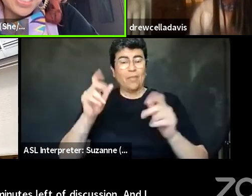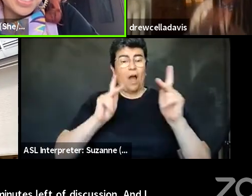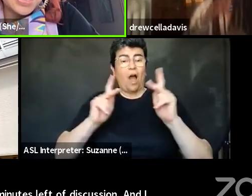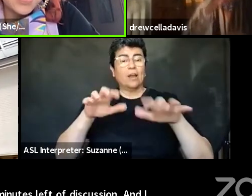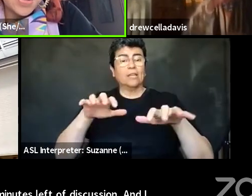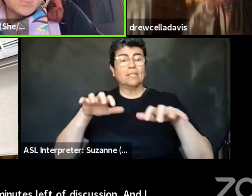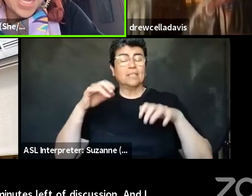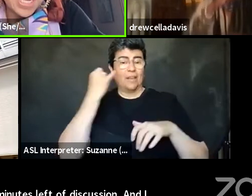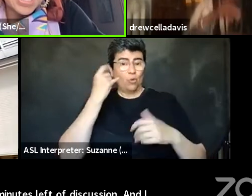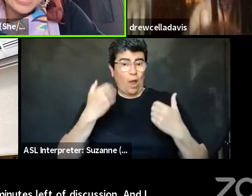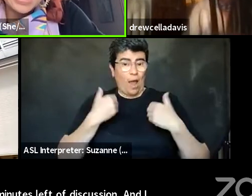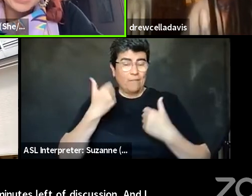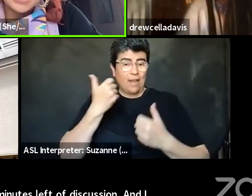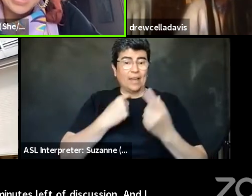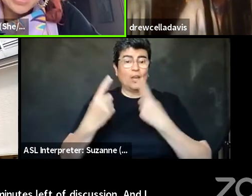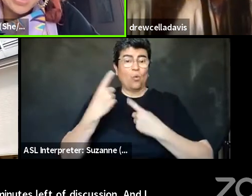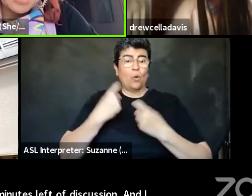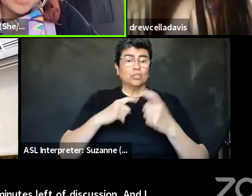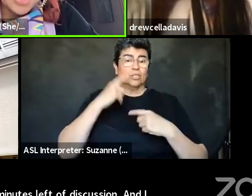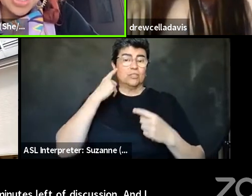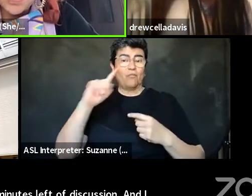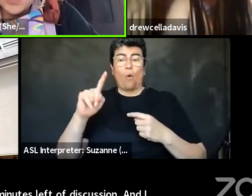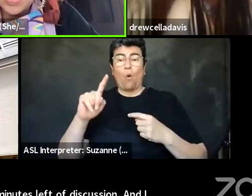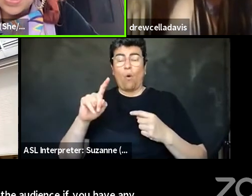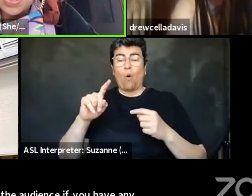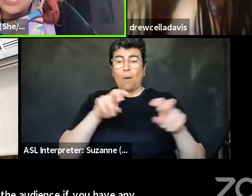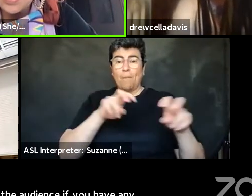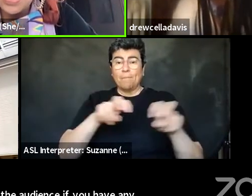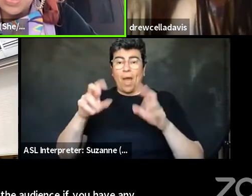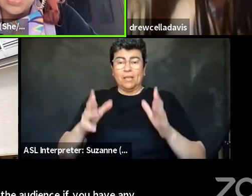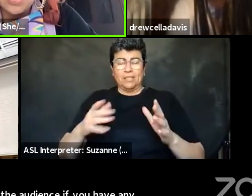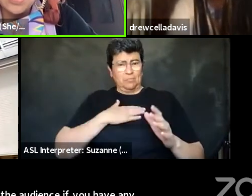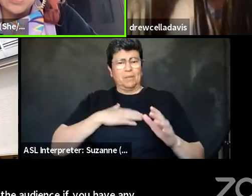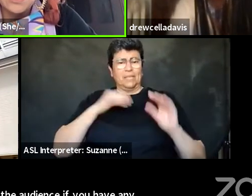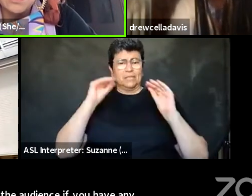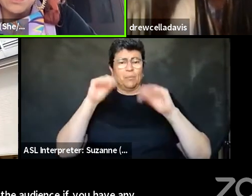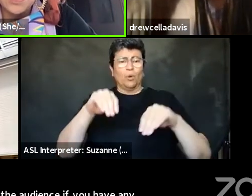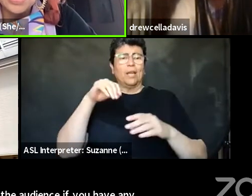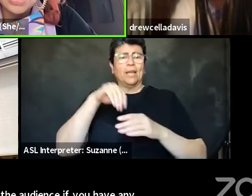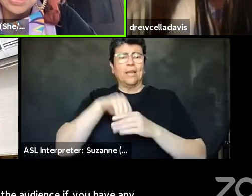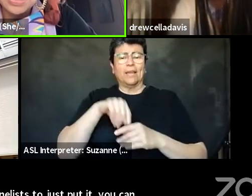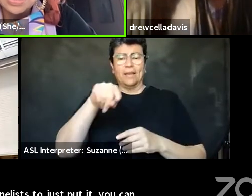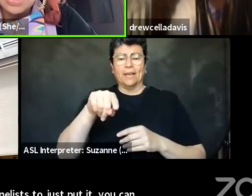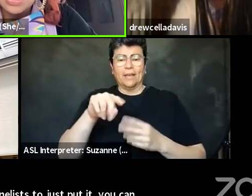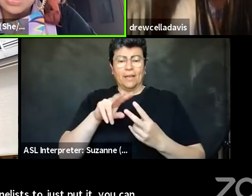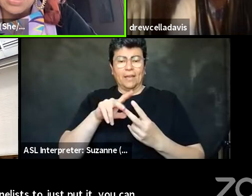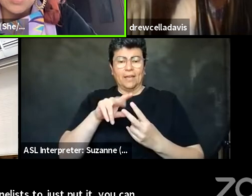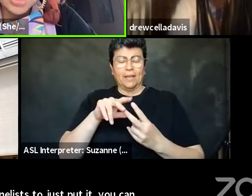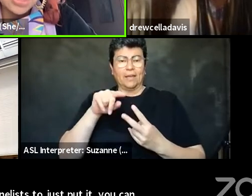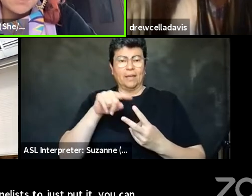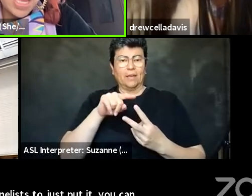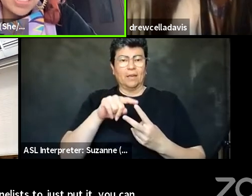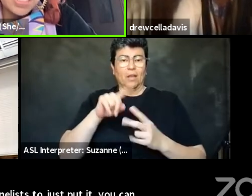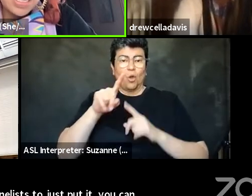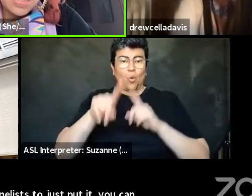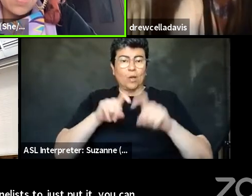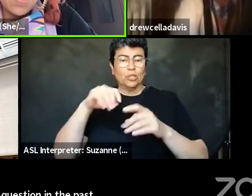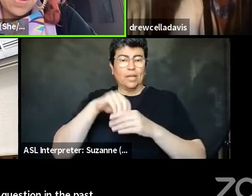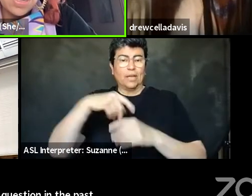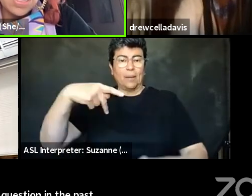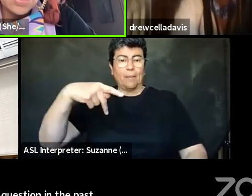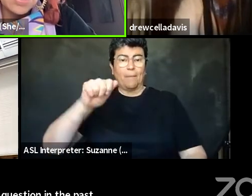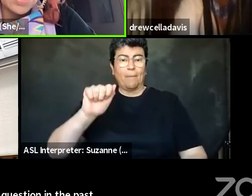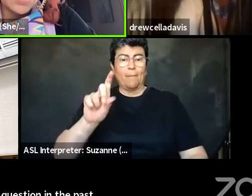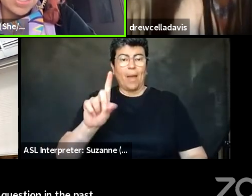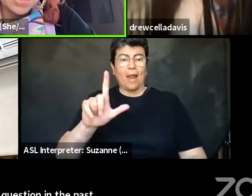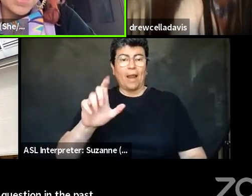any questions for our panelists, to just put it, you can either put a question in the Padlet,